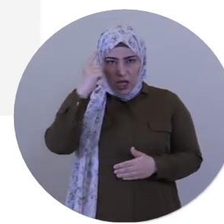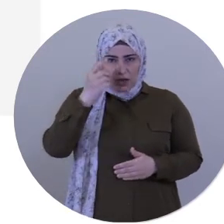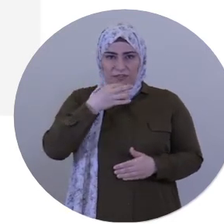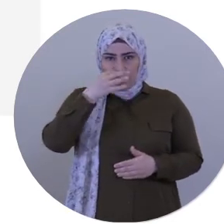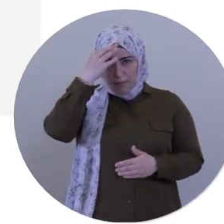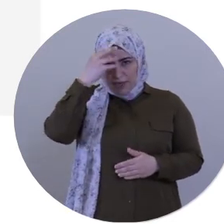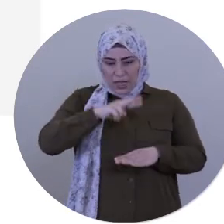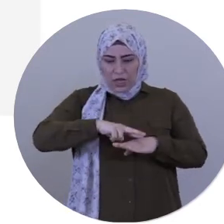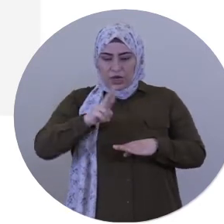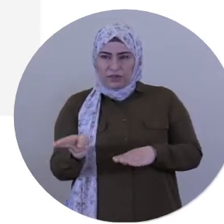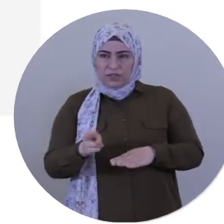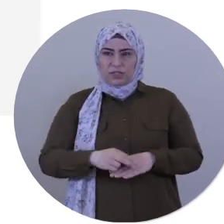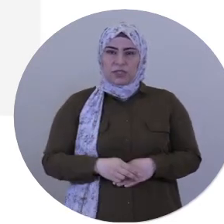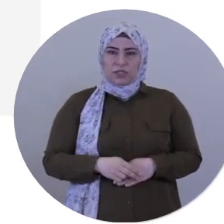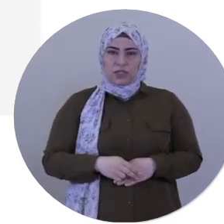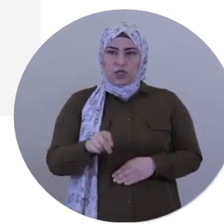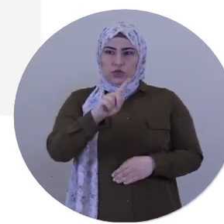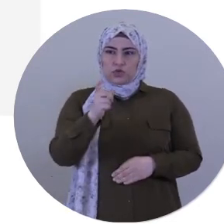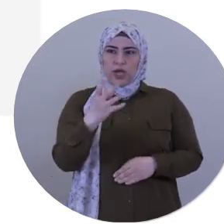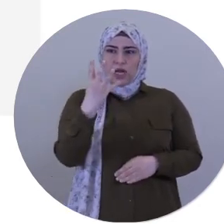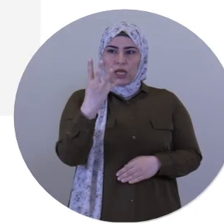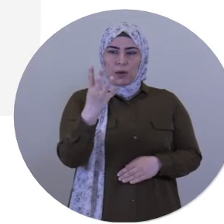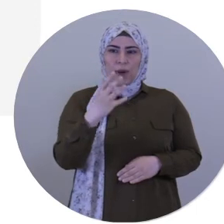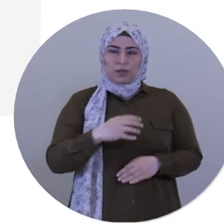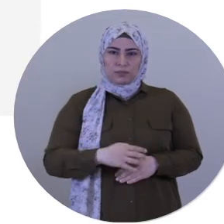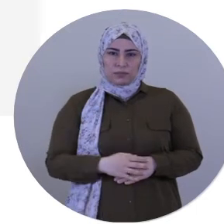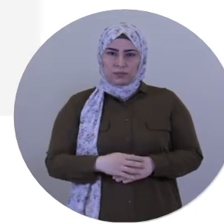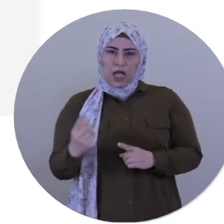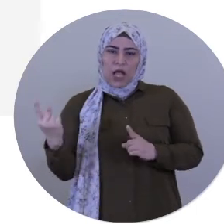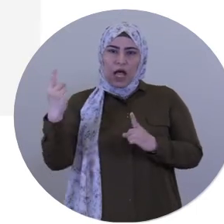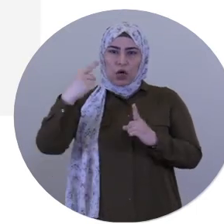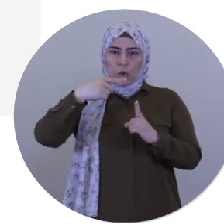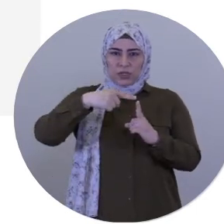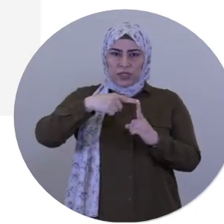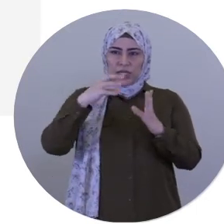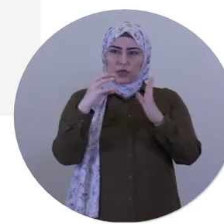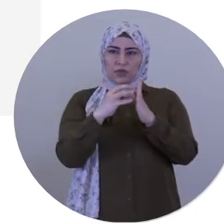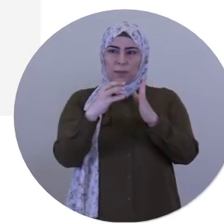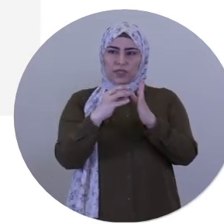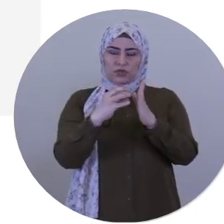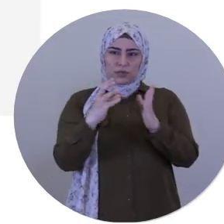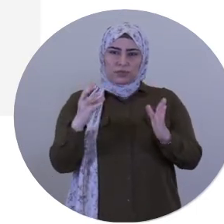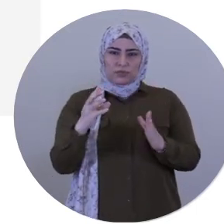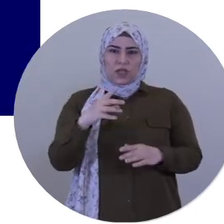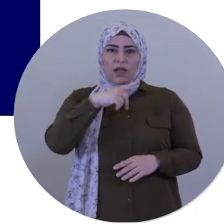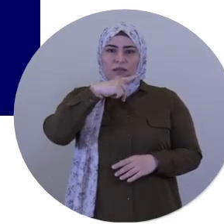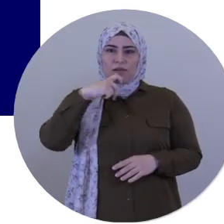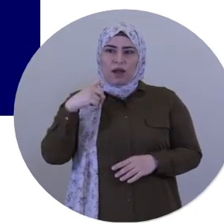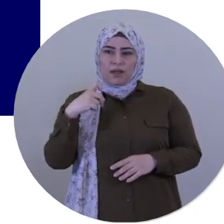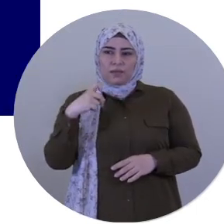given. Question number 4. According to the passage, dry and hot deserts are